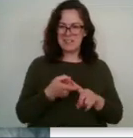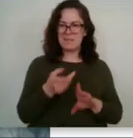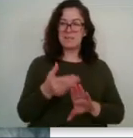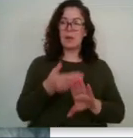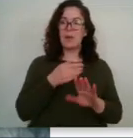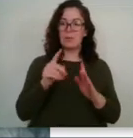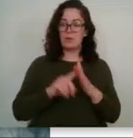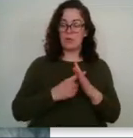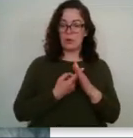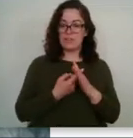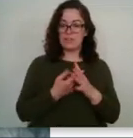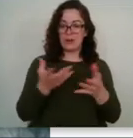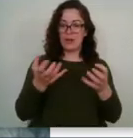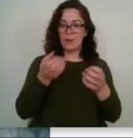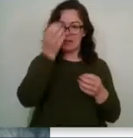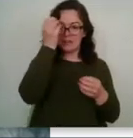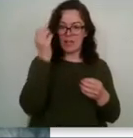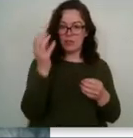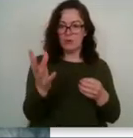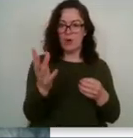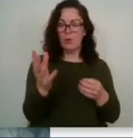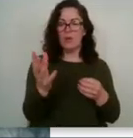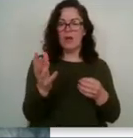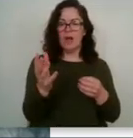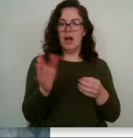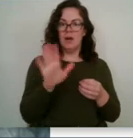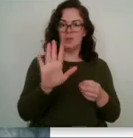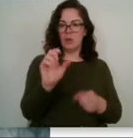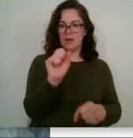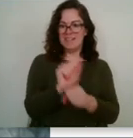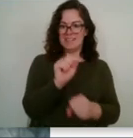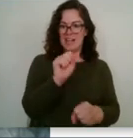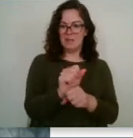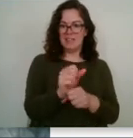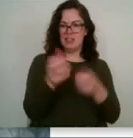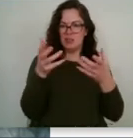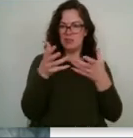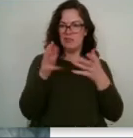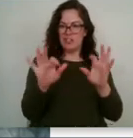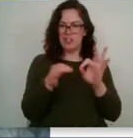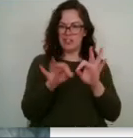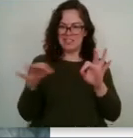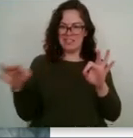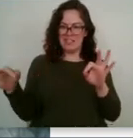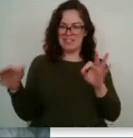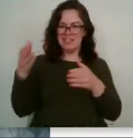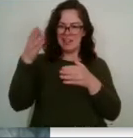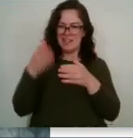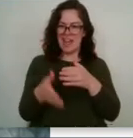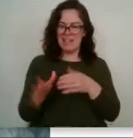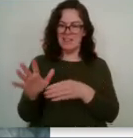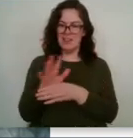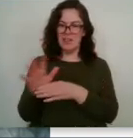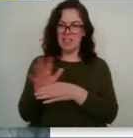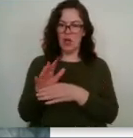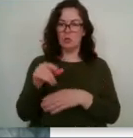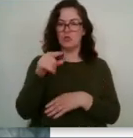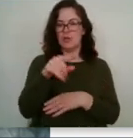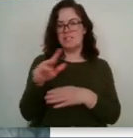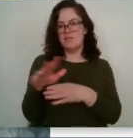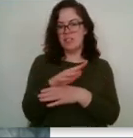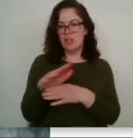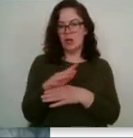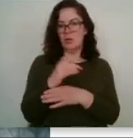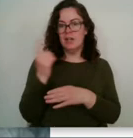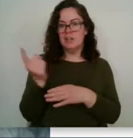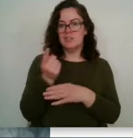Hi friends! Before we start, I wanted to let you know your assignment is to finish the sentence at the end of the video. So